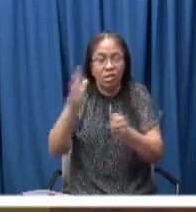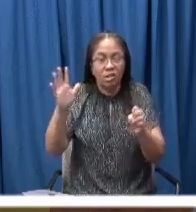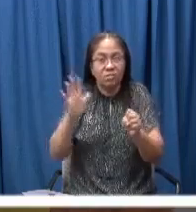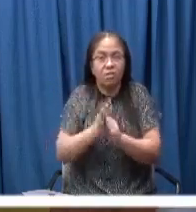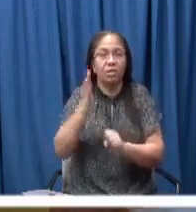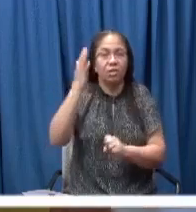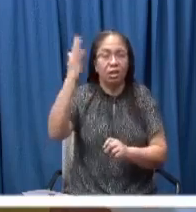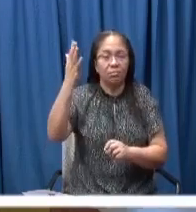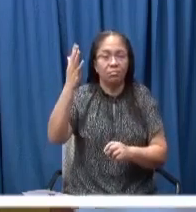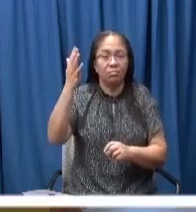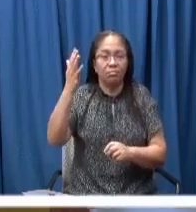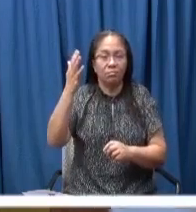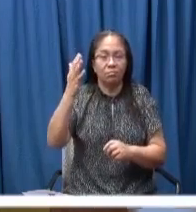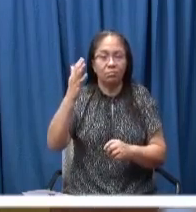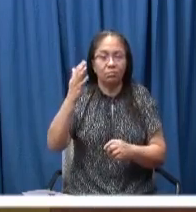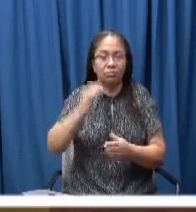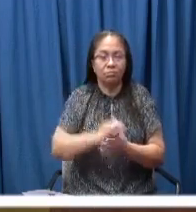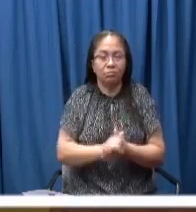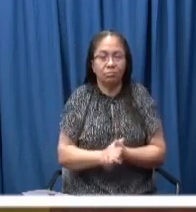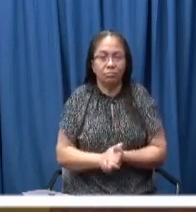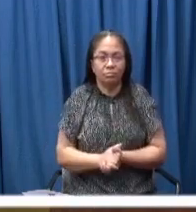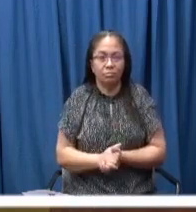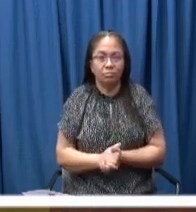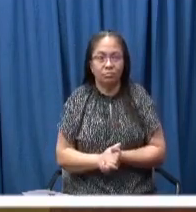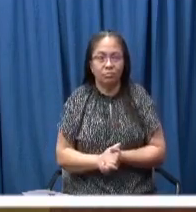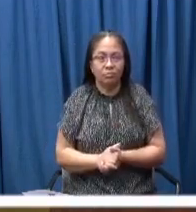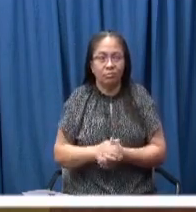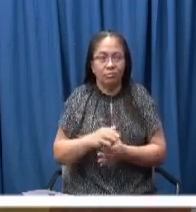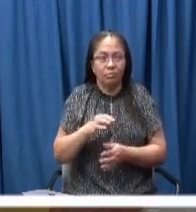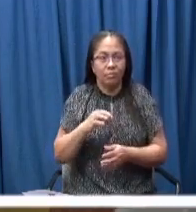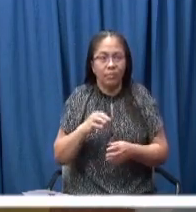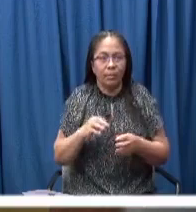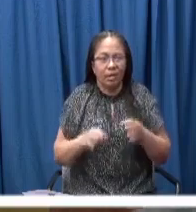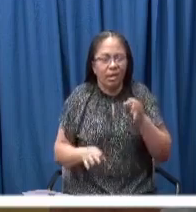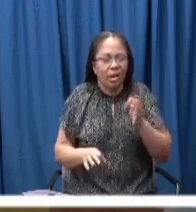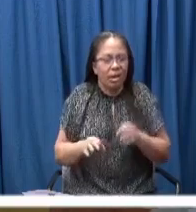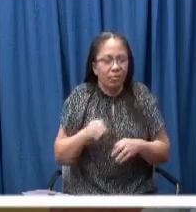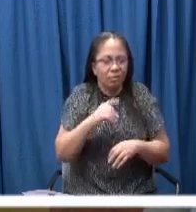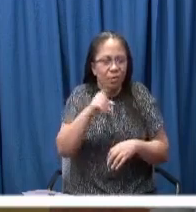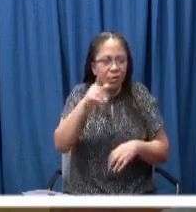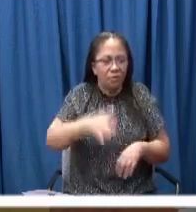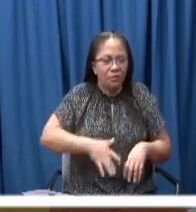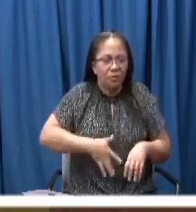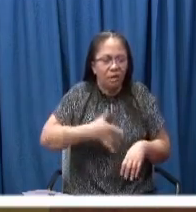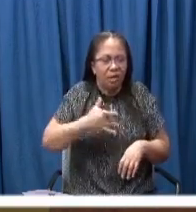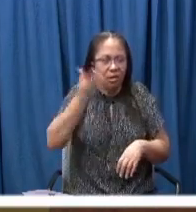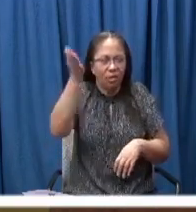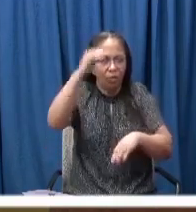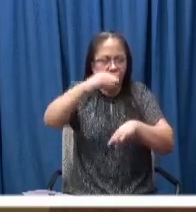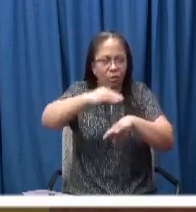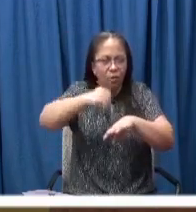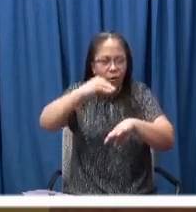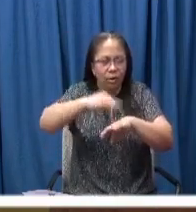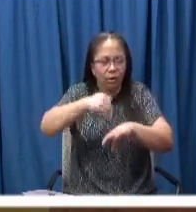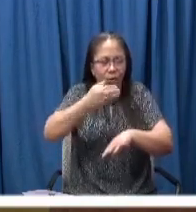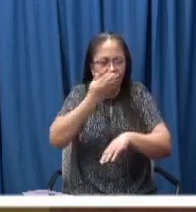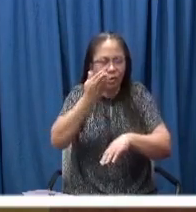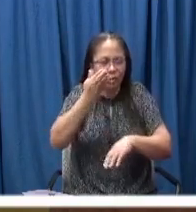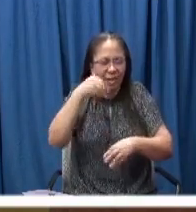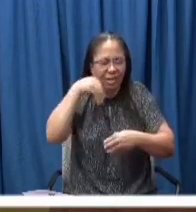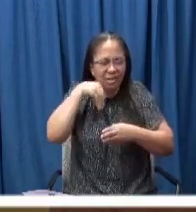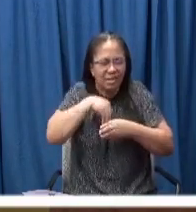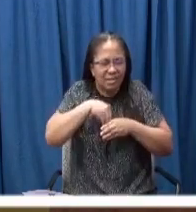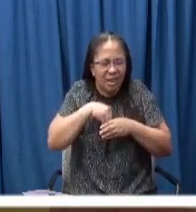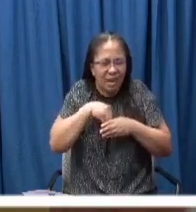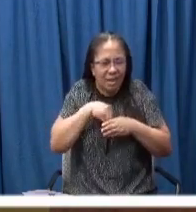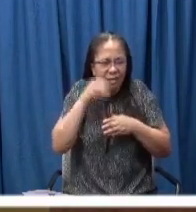calls, you will follow. If you're feeling a tug in your life, you're feeling a tug in your soul